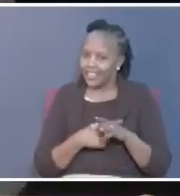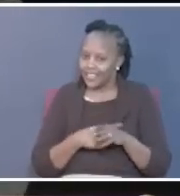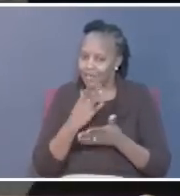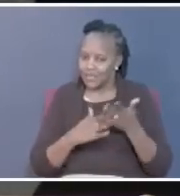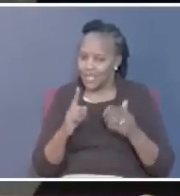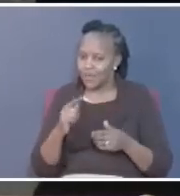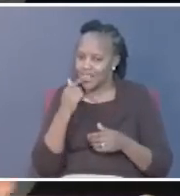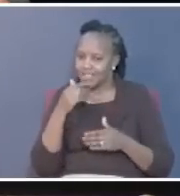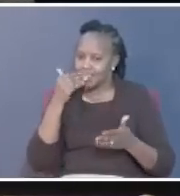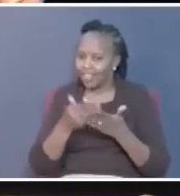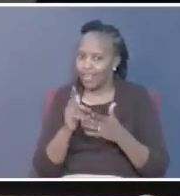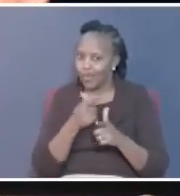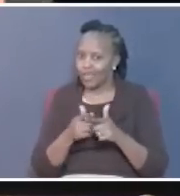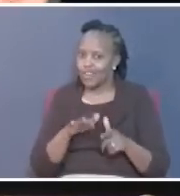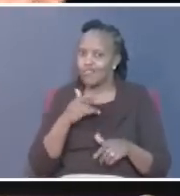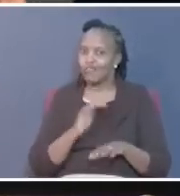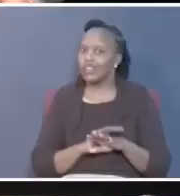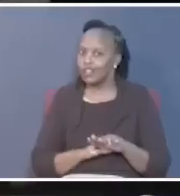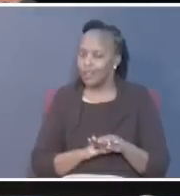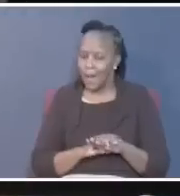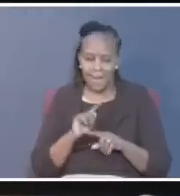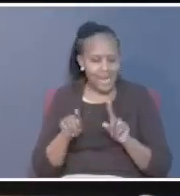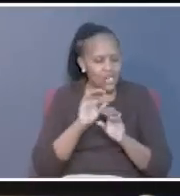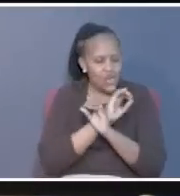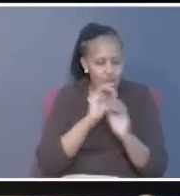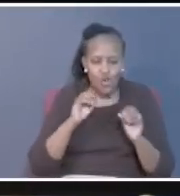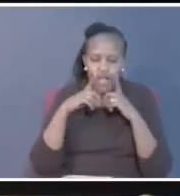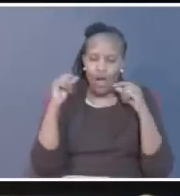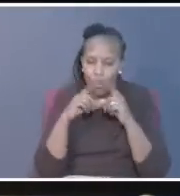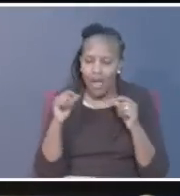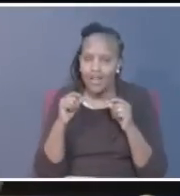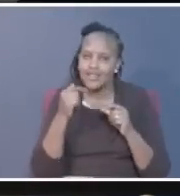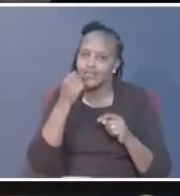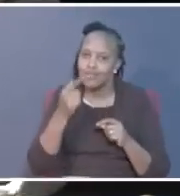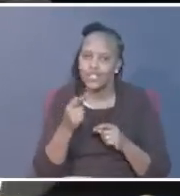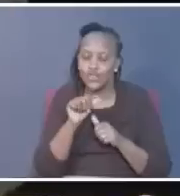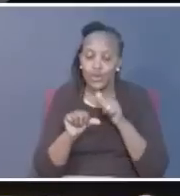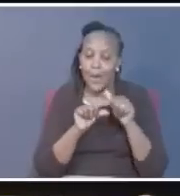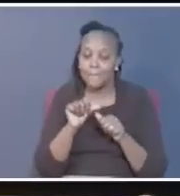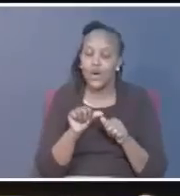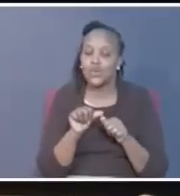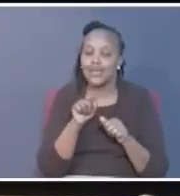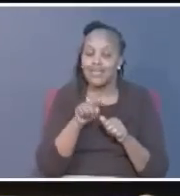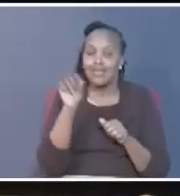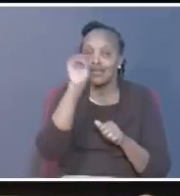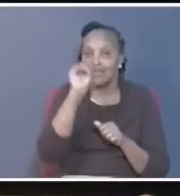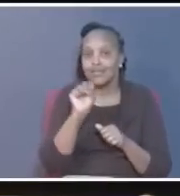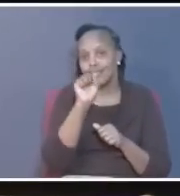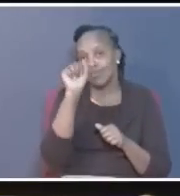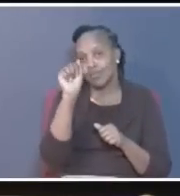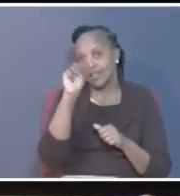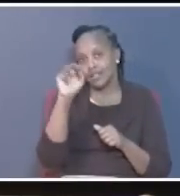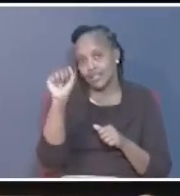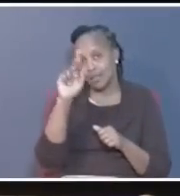feel better. But not a word is mentioned or said to the Samaritan. The Samaritan is propelled